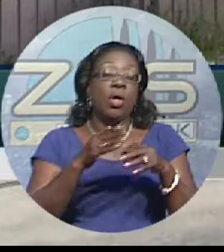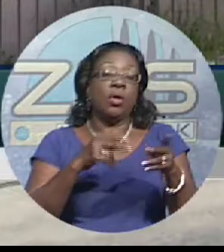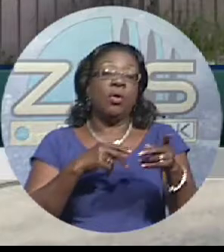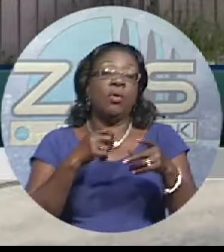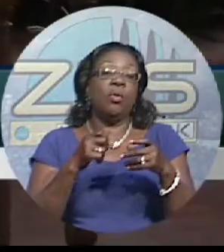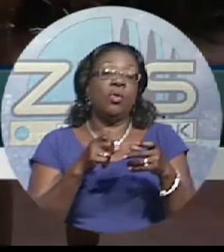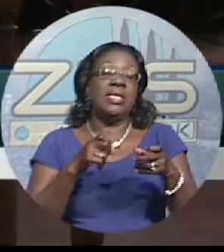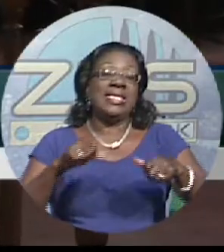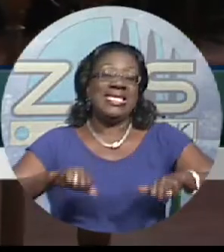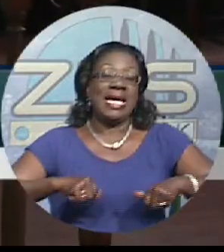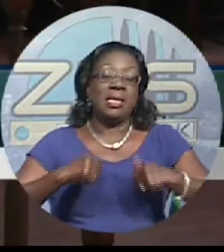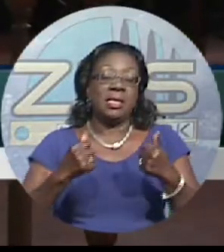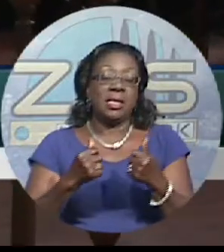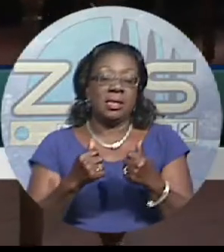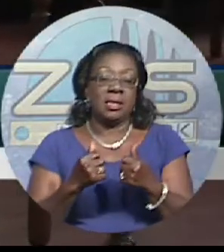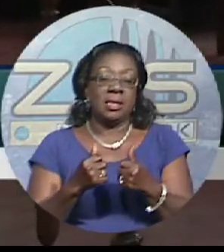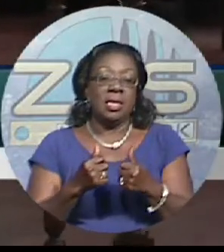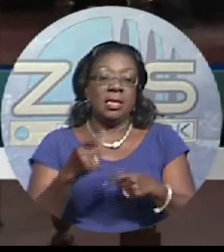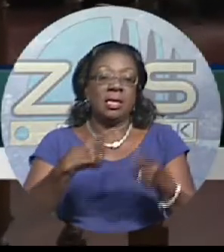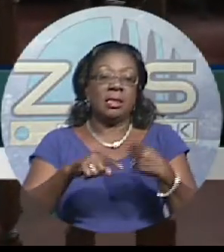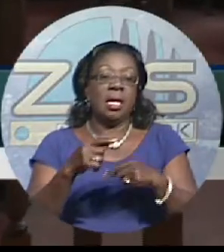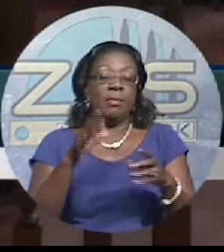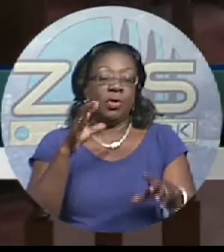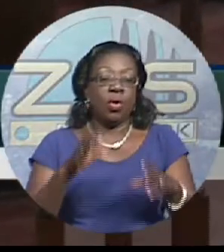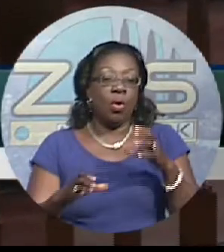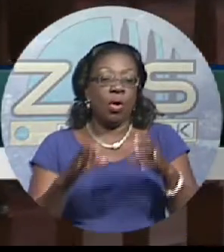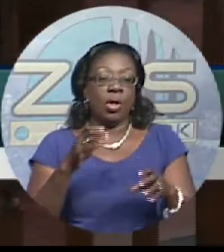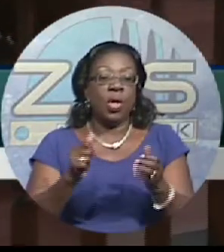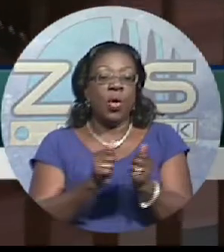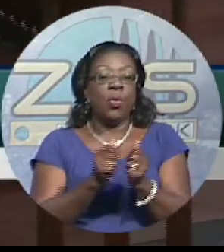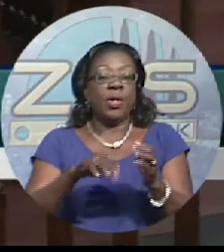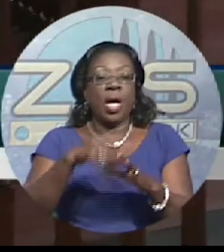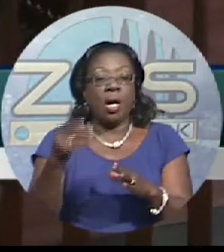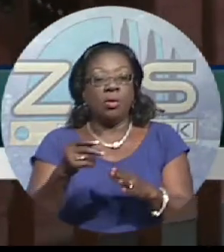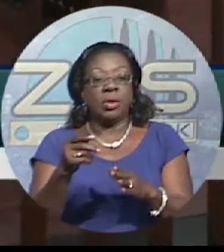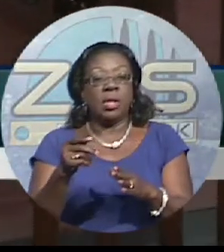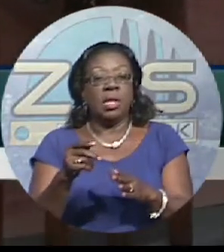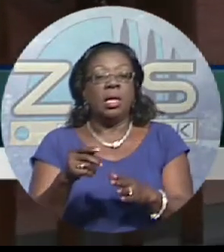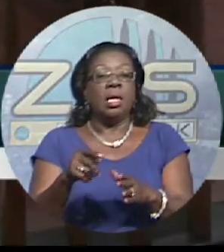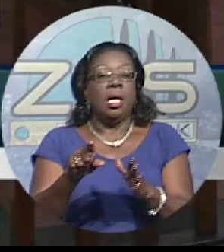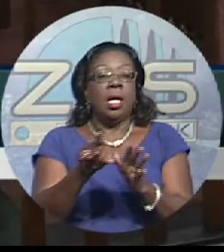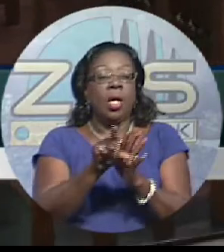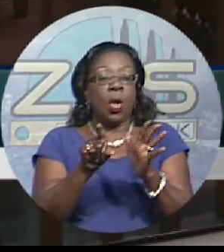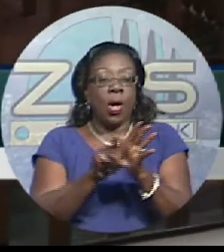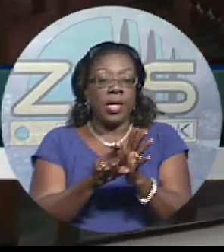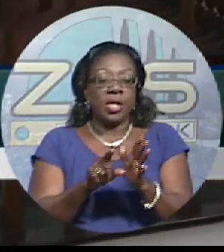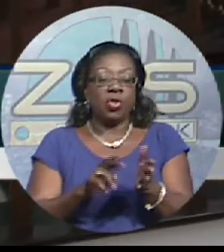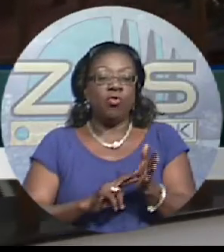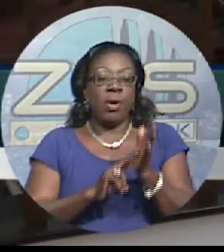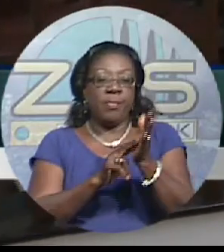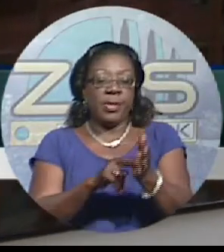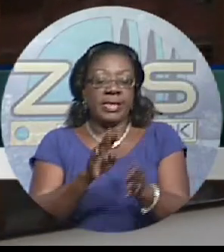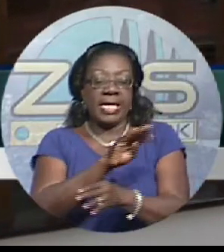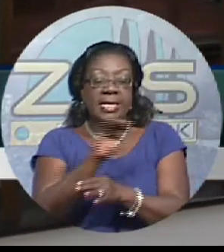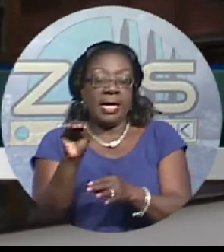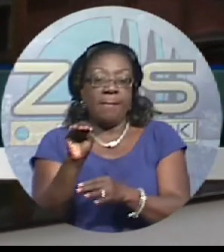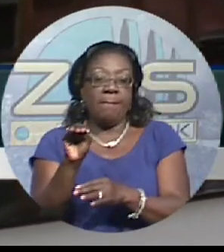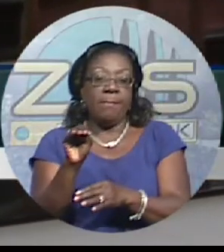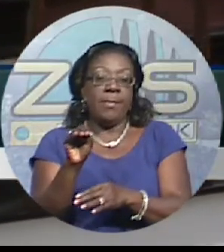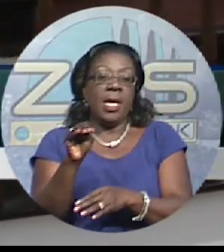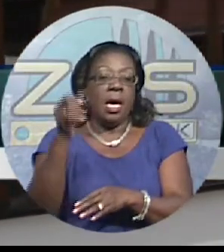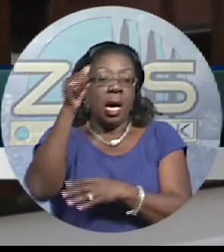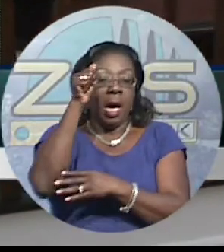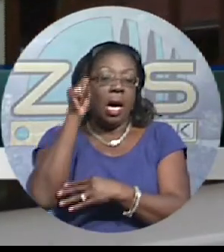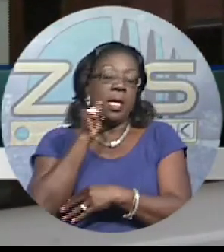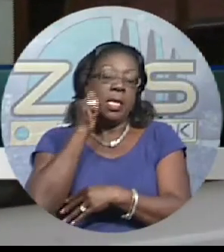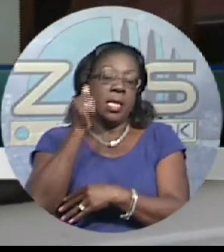defendants who appear before the court on serious offenses without legal representation. President of the Court of Appeal, Justice Anita Allen,